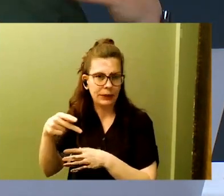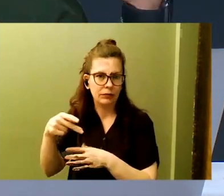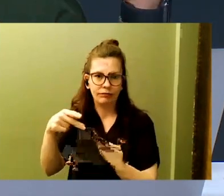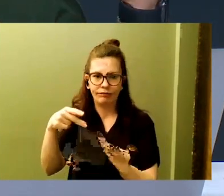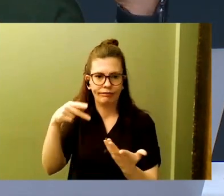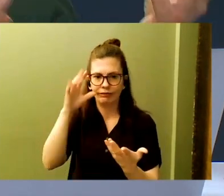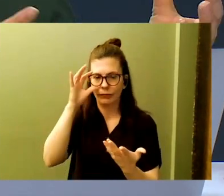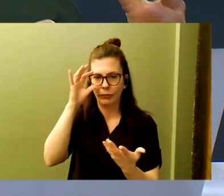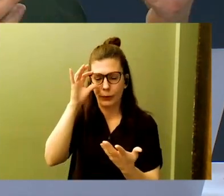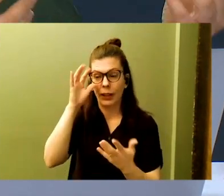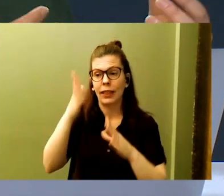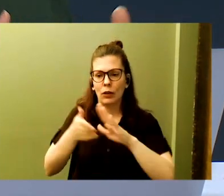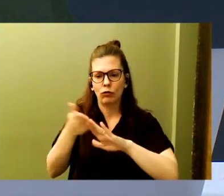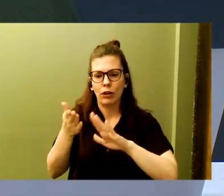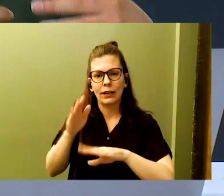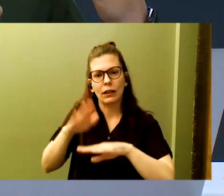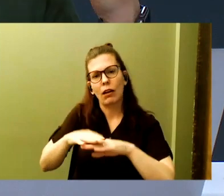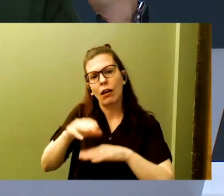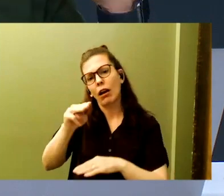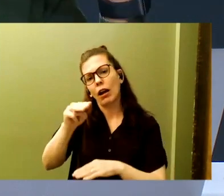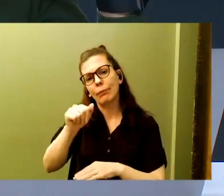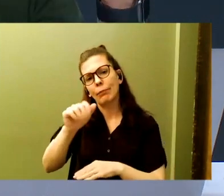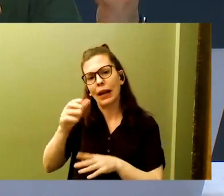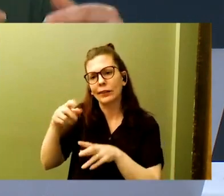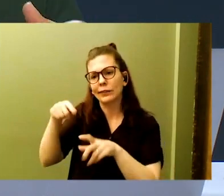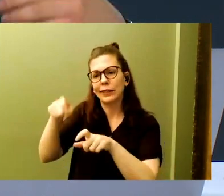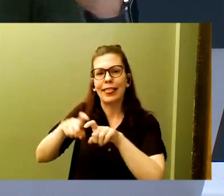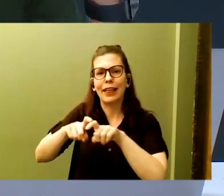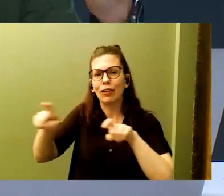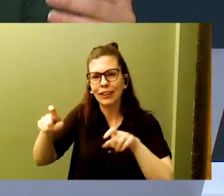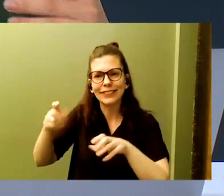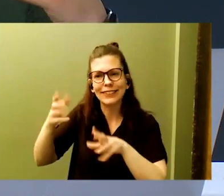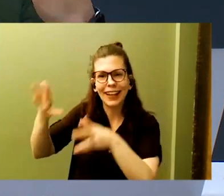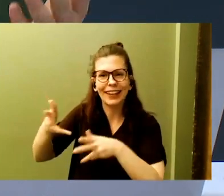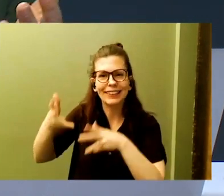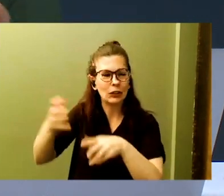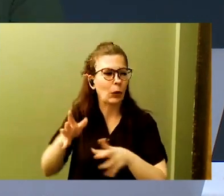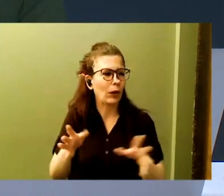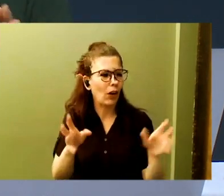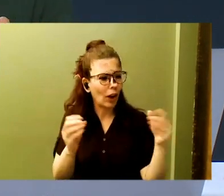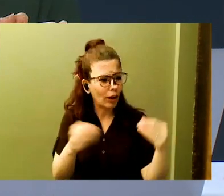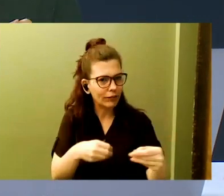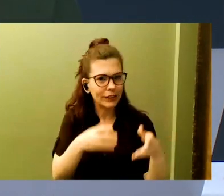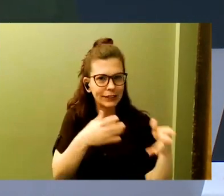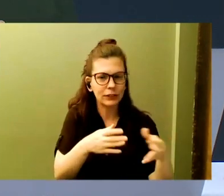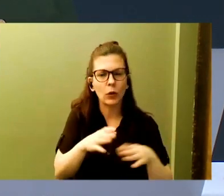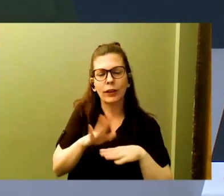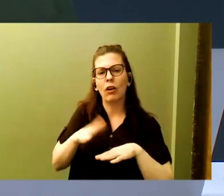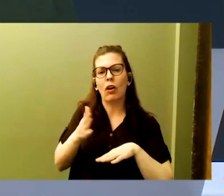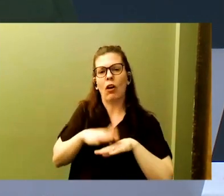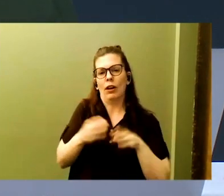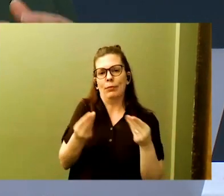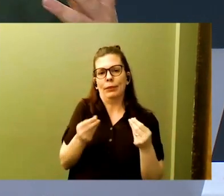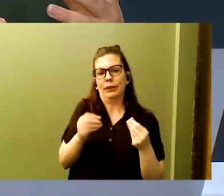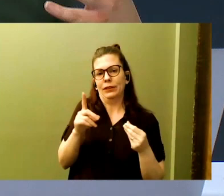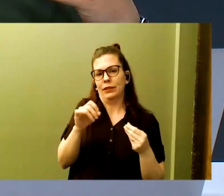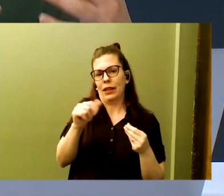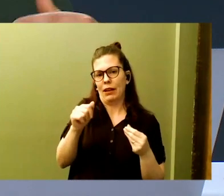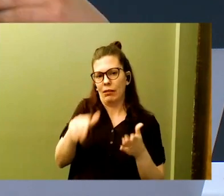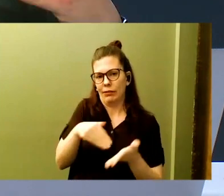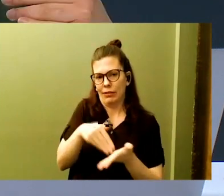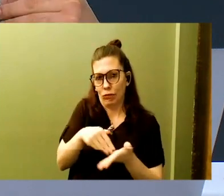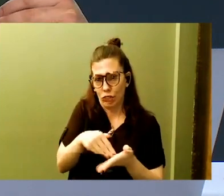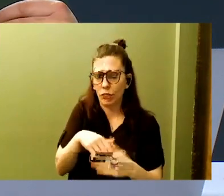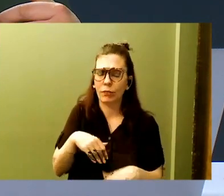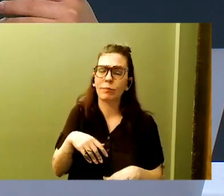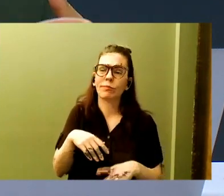running those on Mac, sitting in a closet within their office or their own on-premise data center. And the